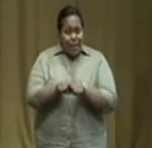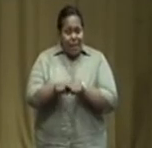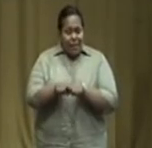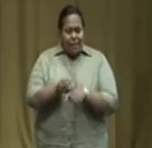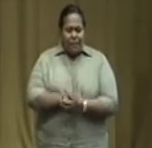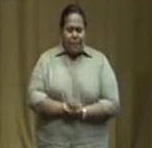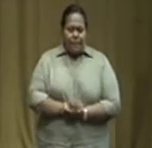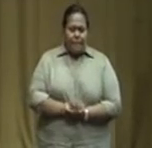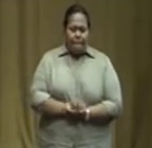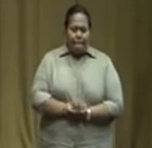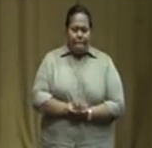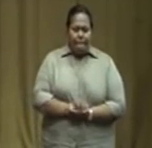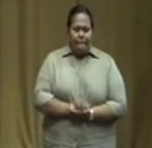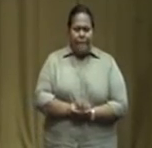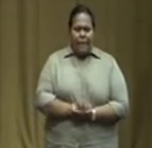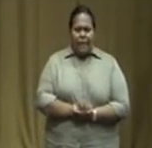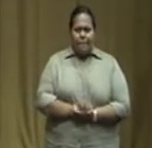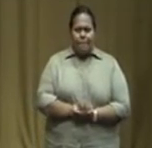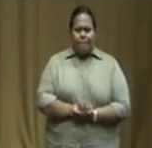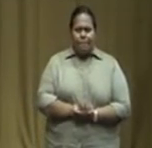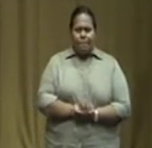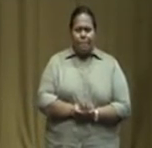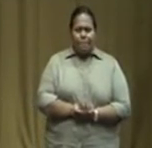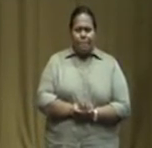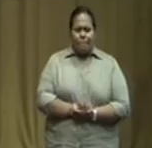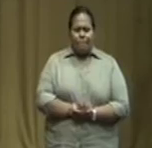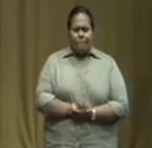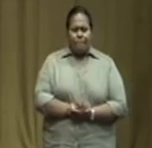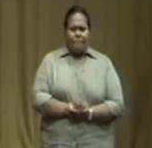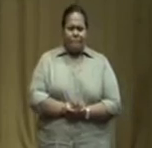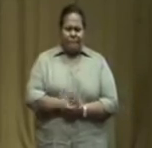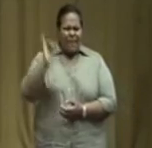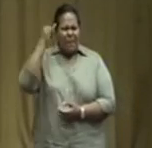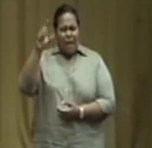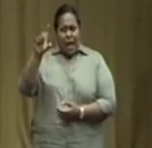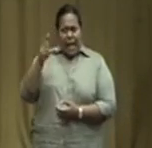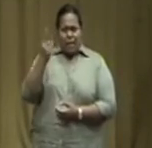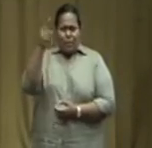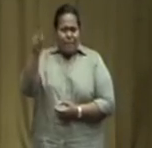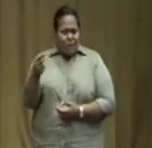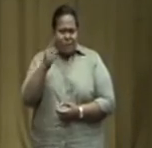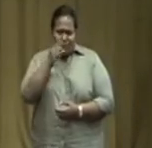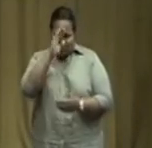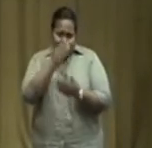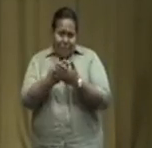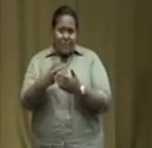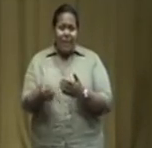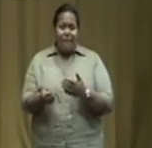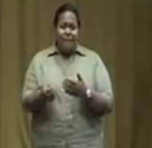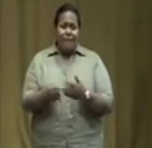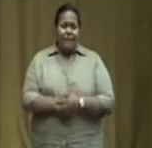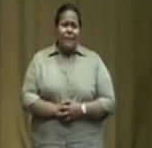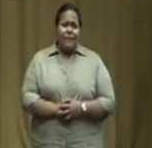learning, imagine a class of 1,000 learners, right? What is the likelihood of 3